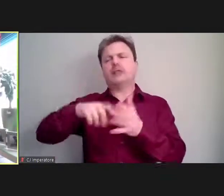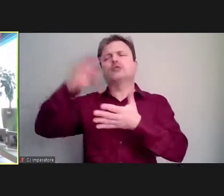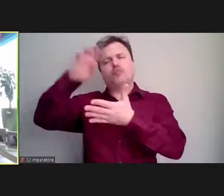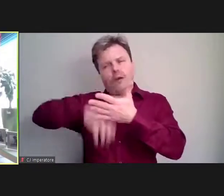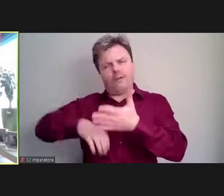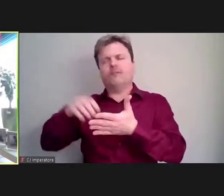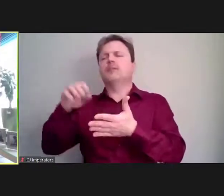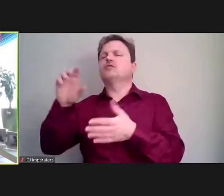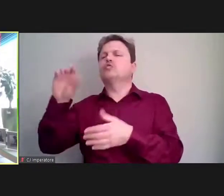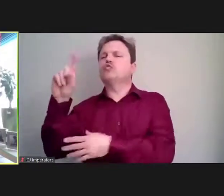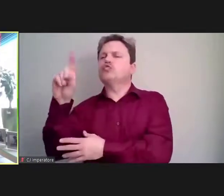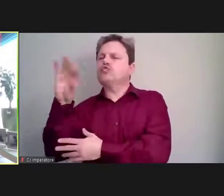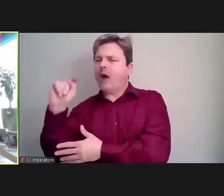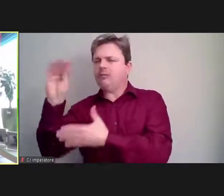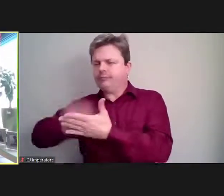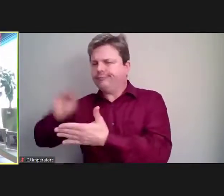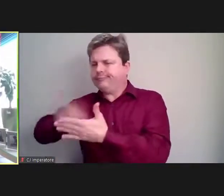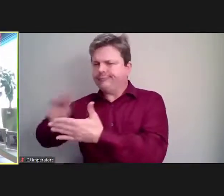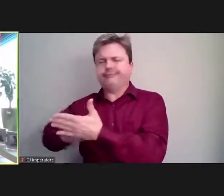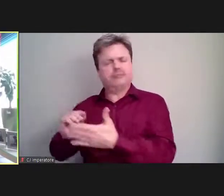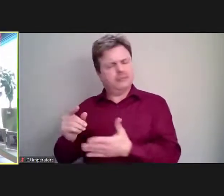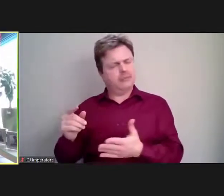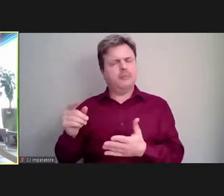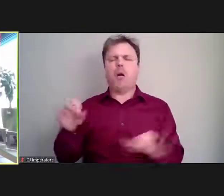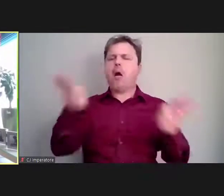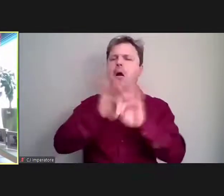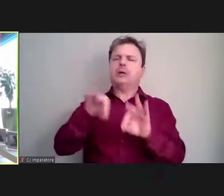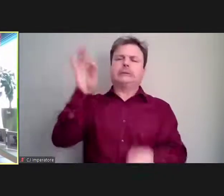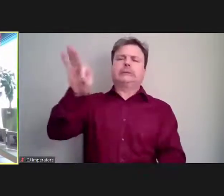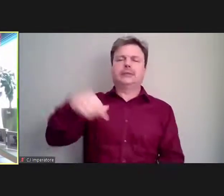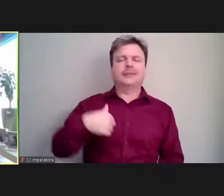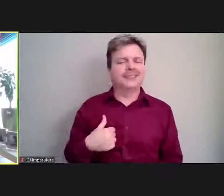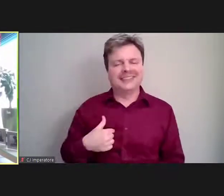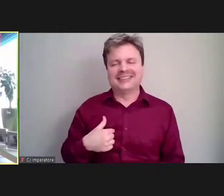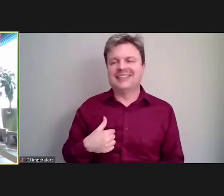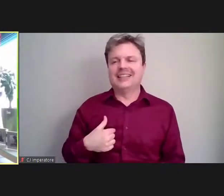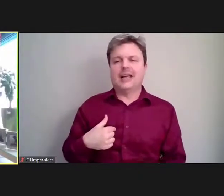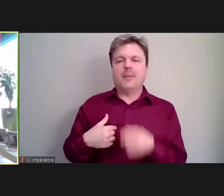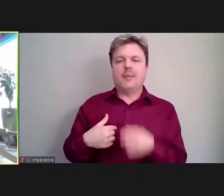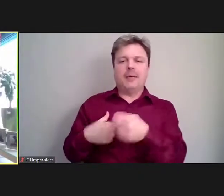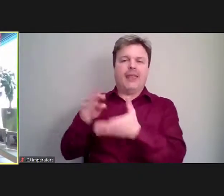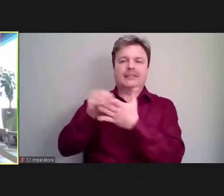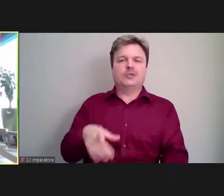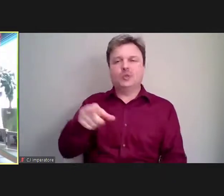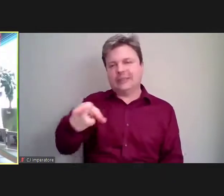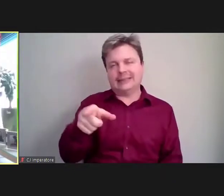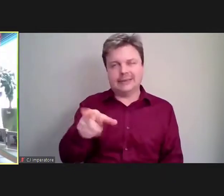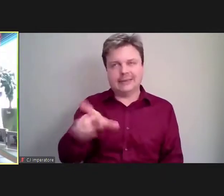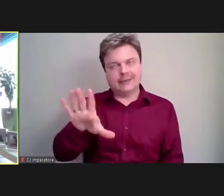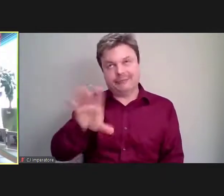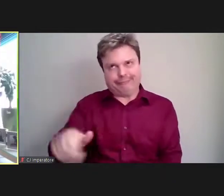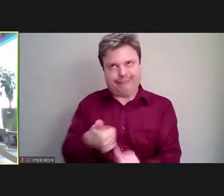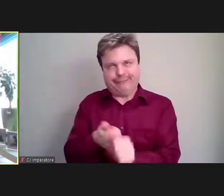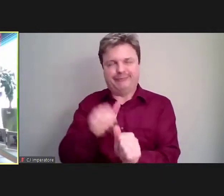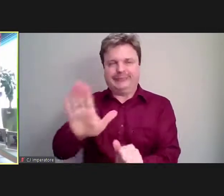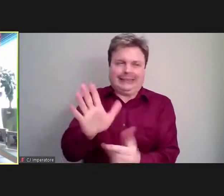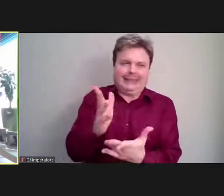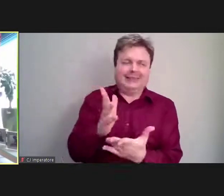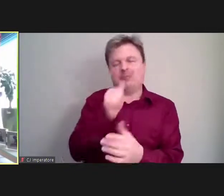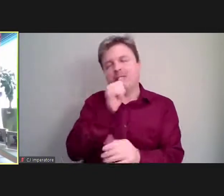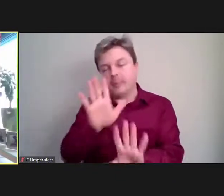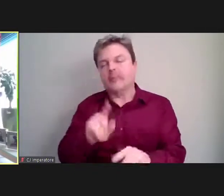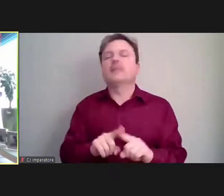particular student, for reasons that don't really need to be explained, just didn't draft. He